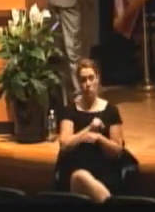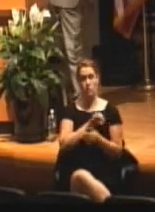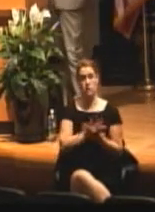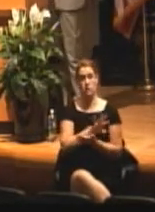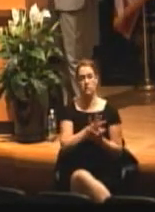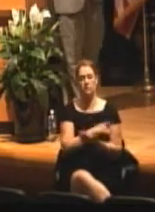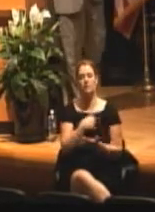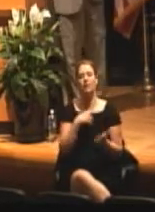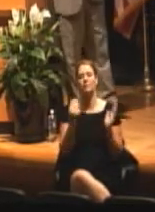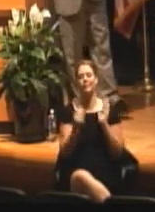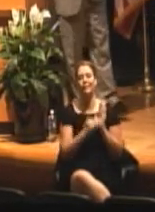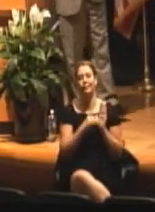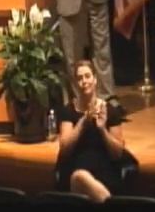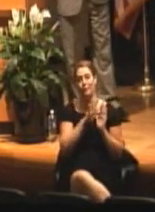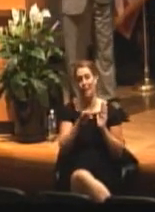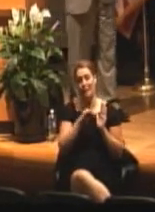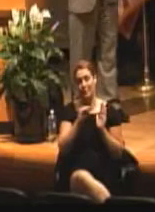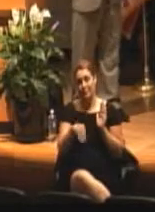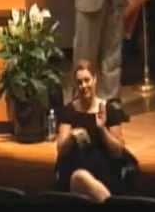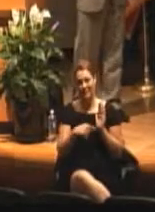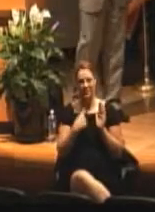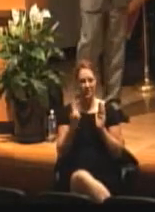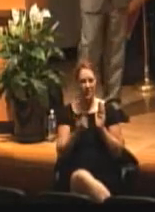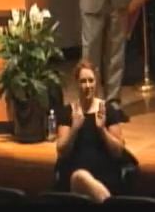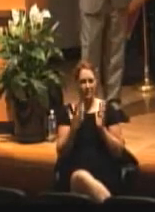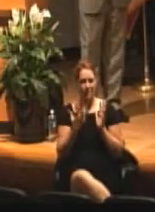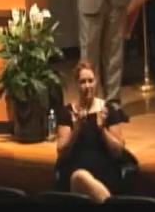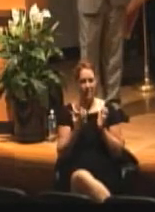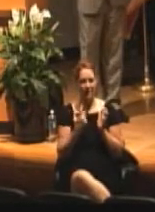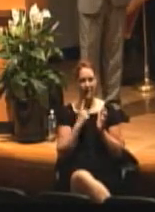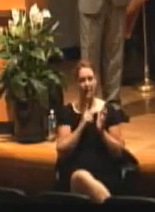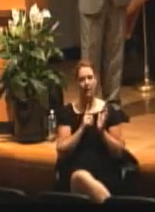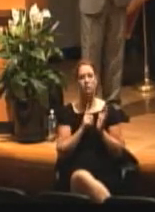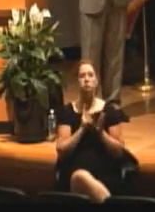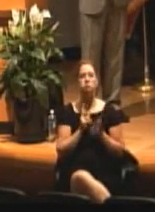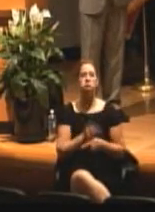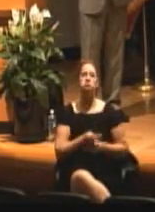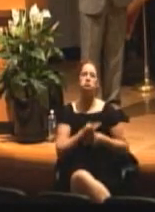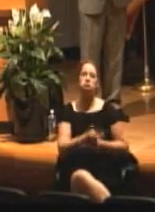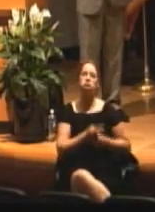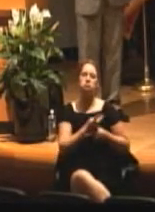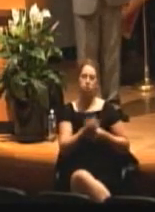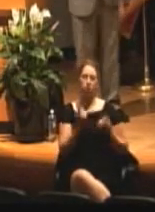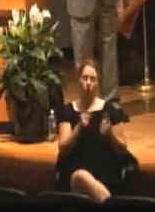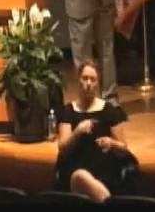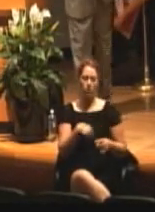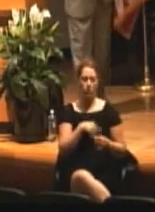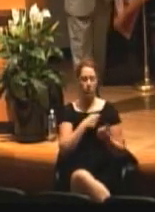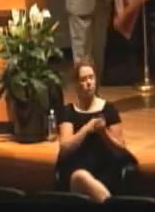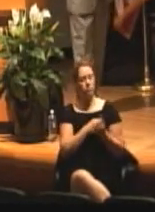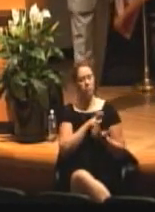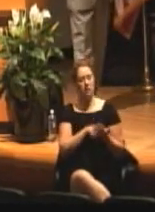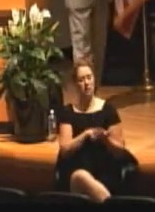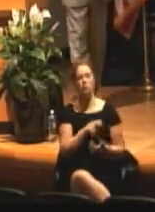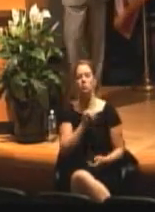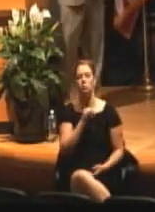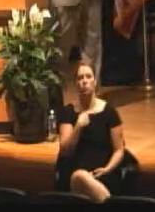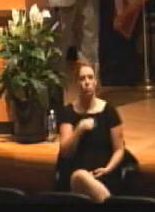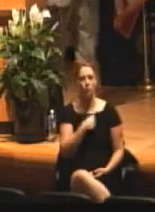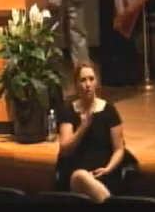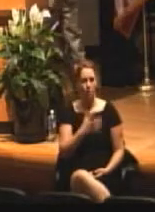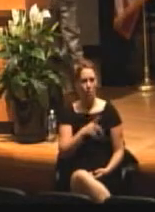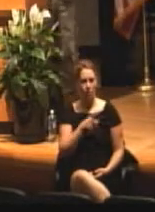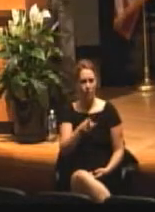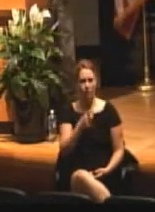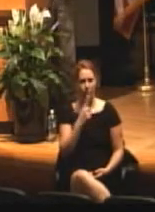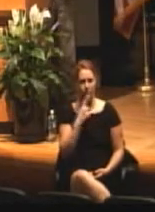be conservative on our underwrite. We don't ever want to get you into a place where, you know, you're to that last penny that